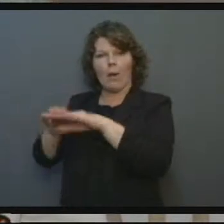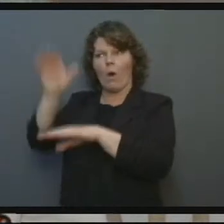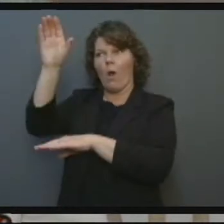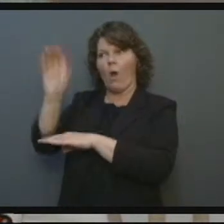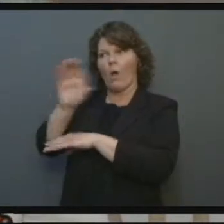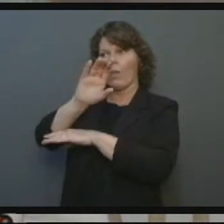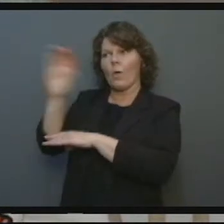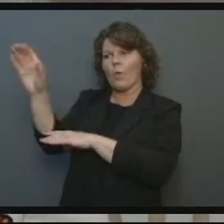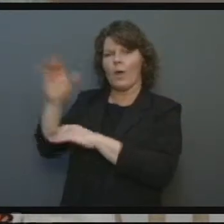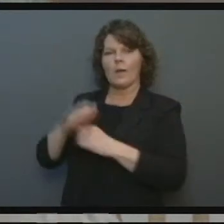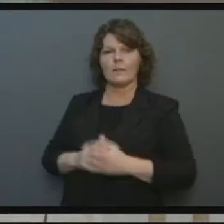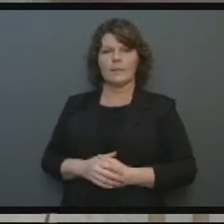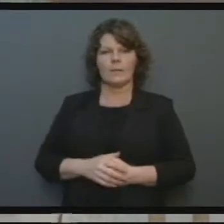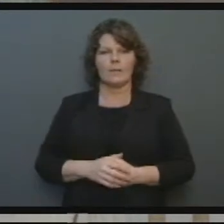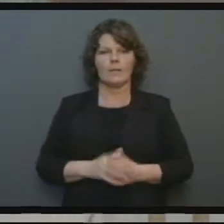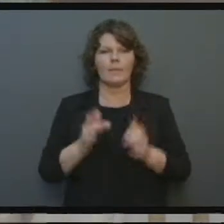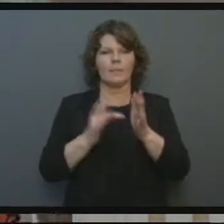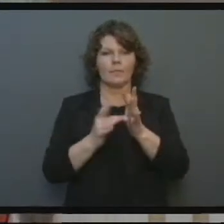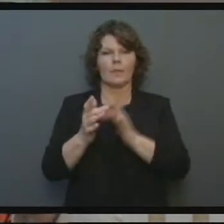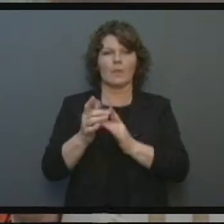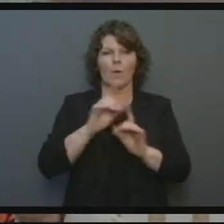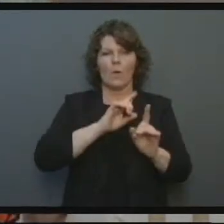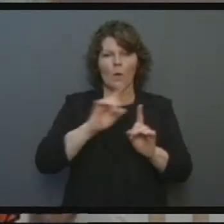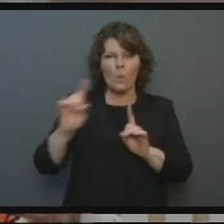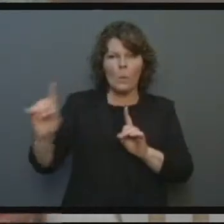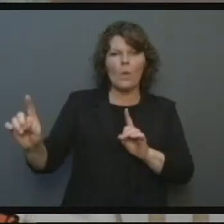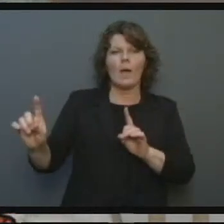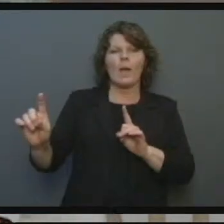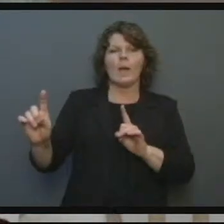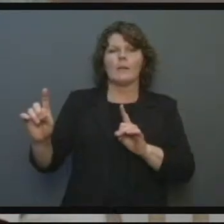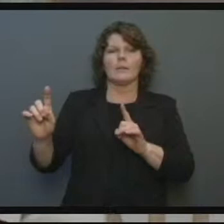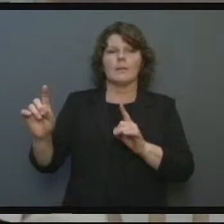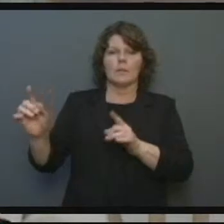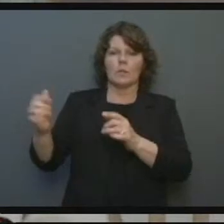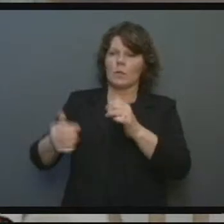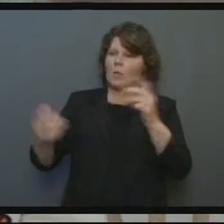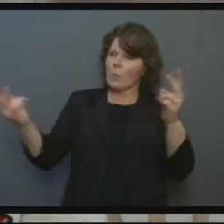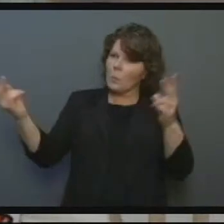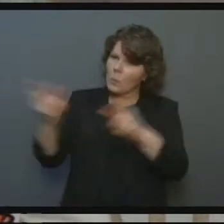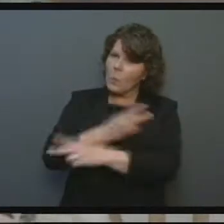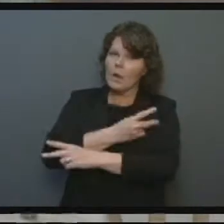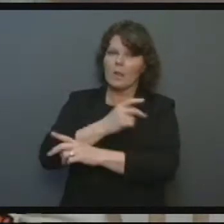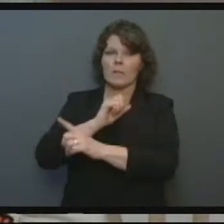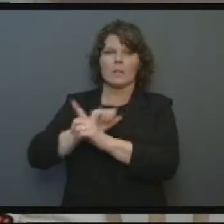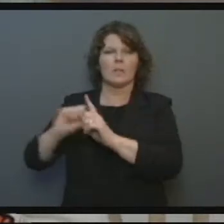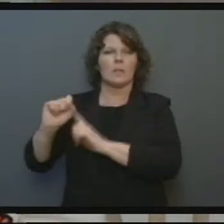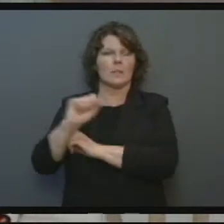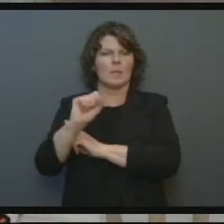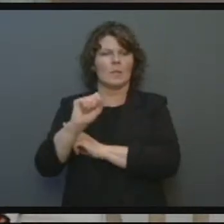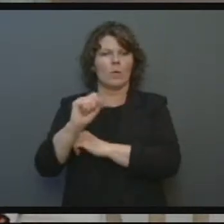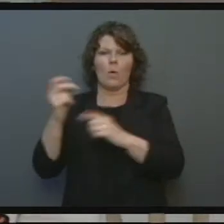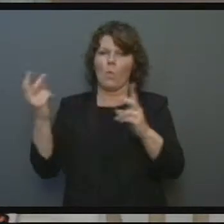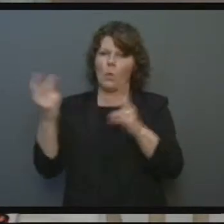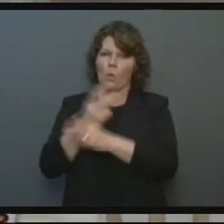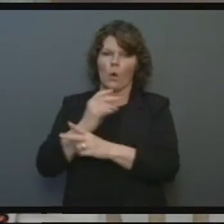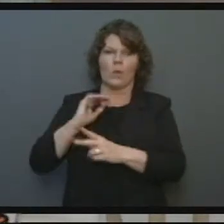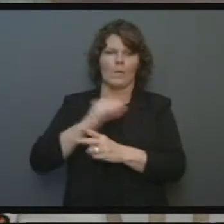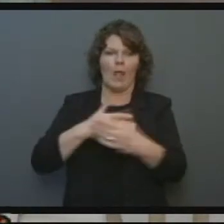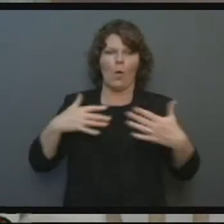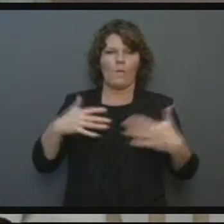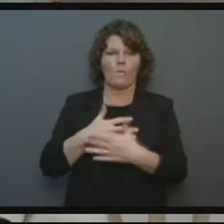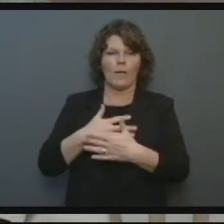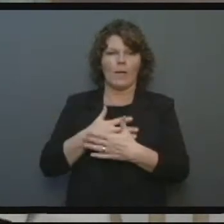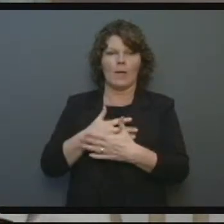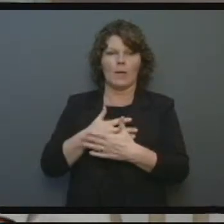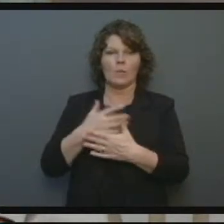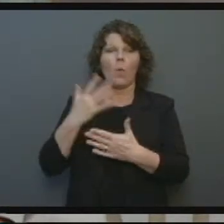cross. Jesus went to the furthest reaches of God-forsakenness. He entered the worst of our fears in order to